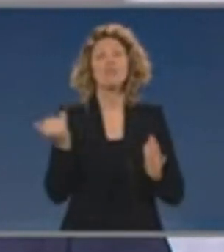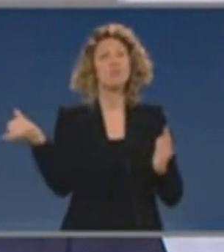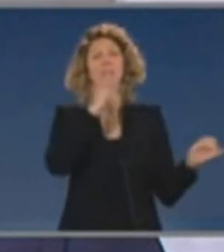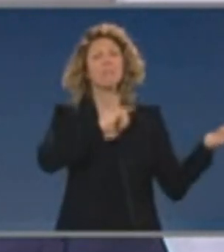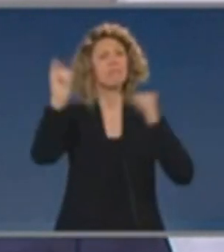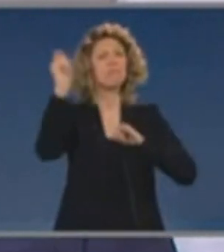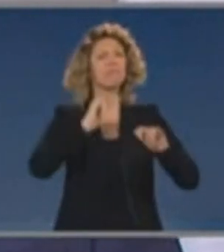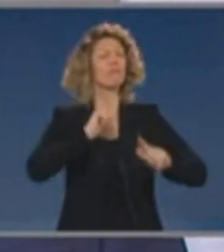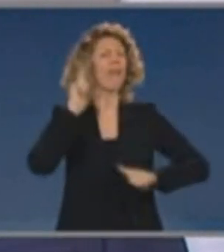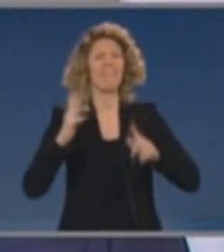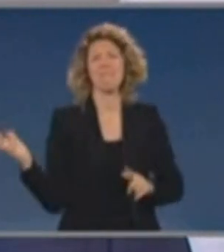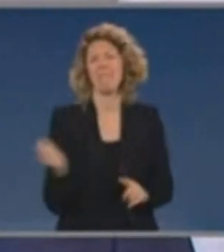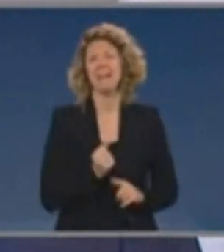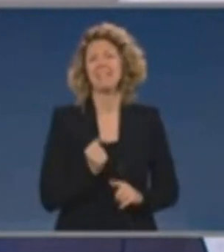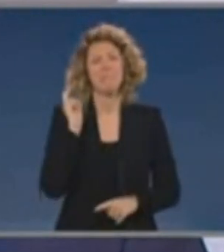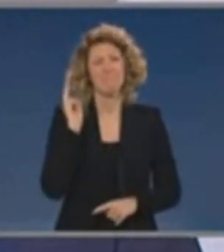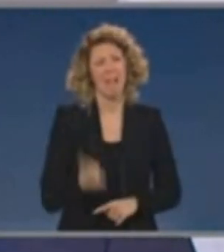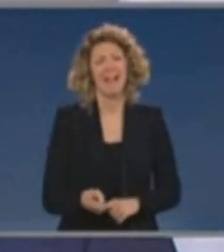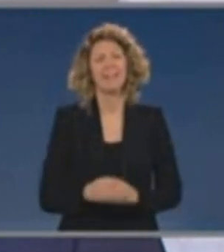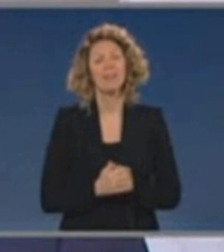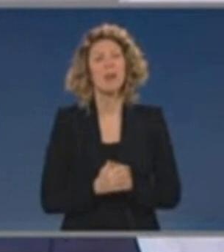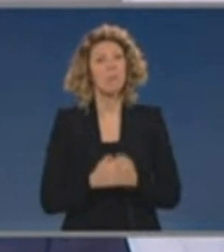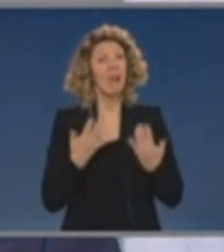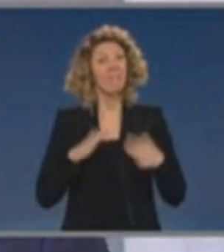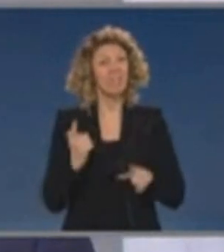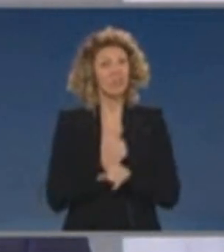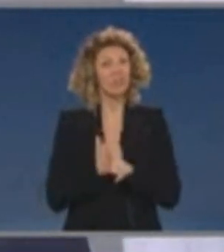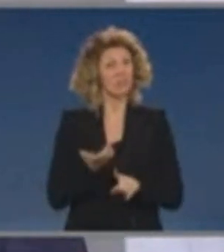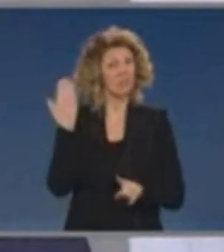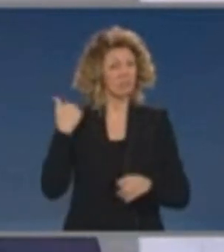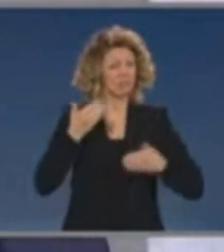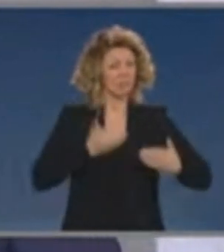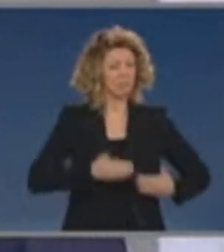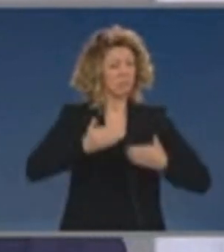obviously consistent with that. The timetable for that was set out under the three-step